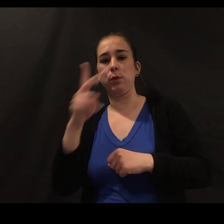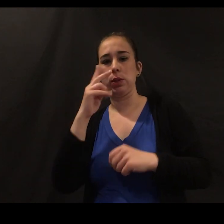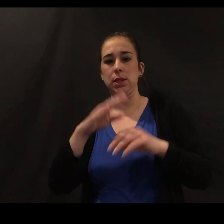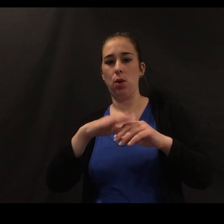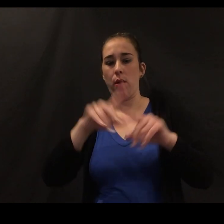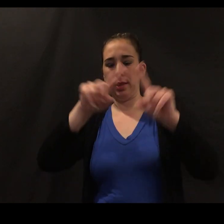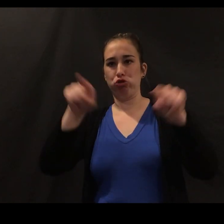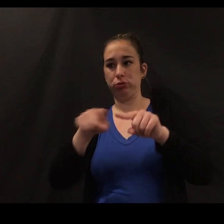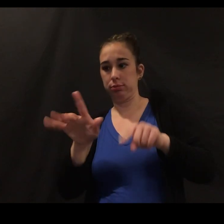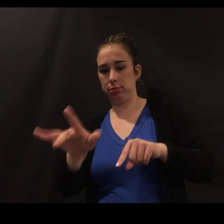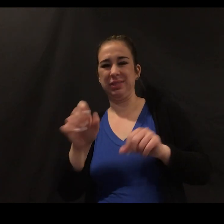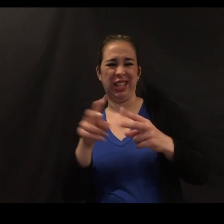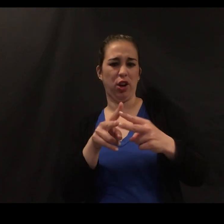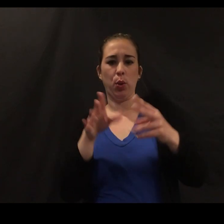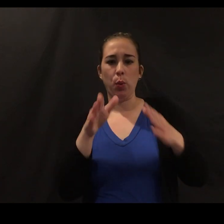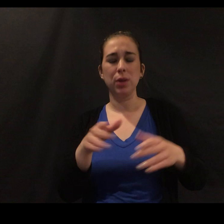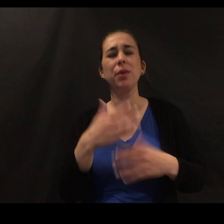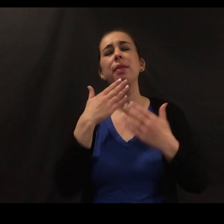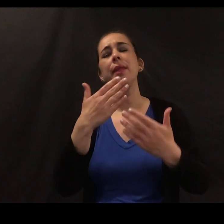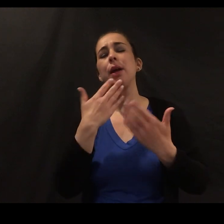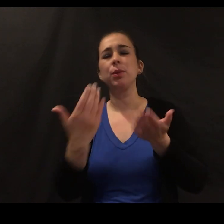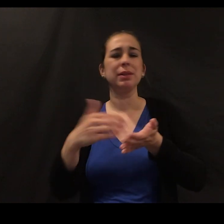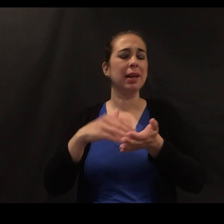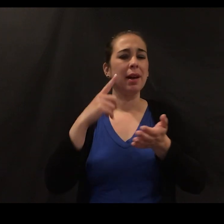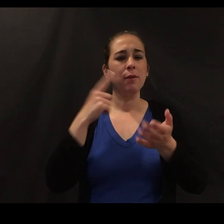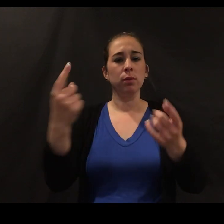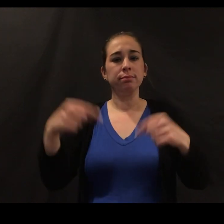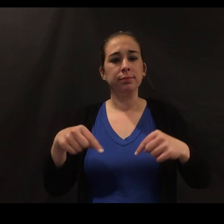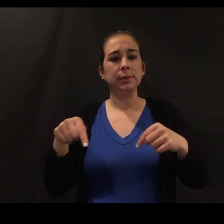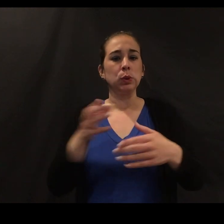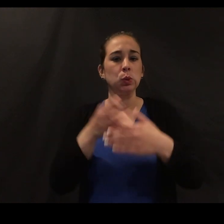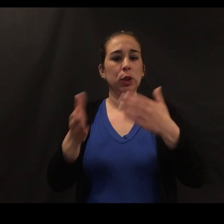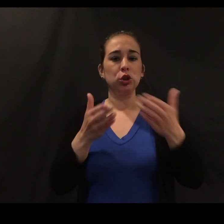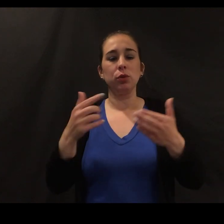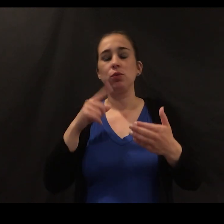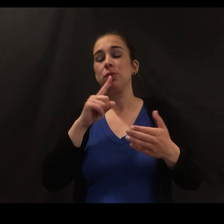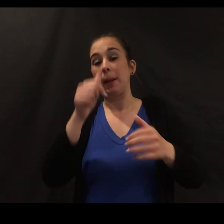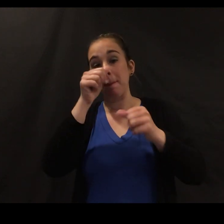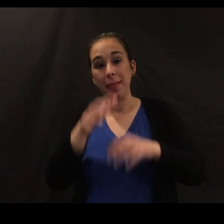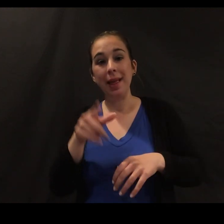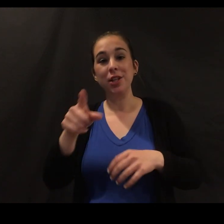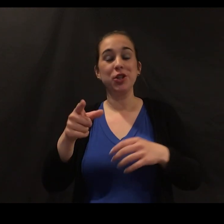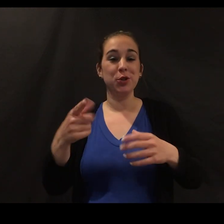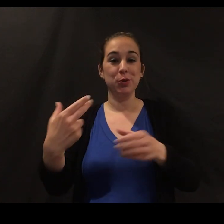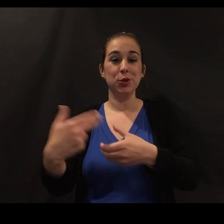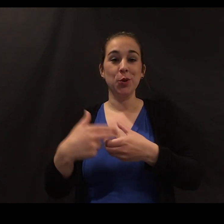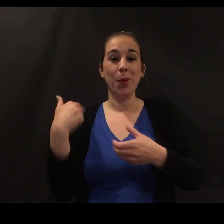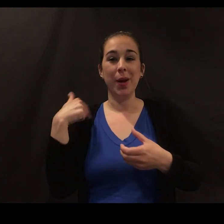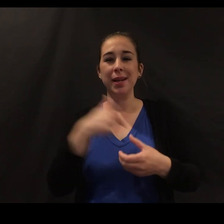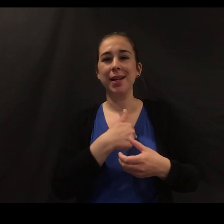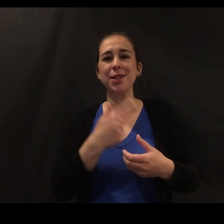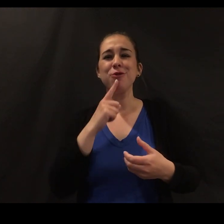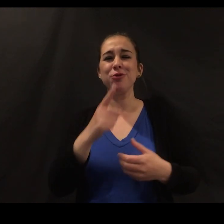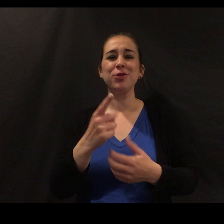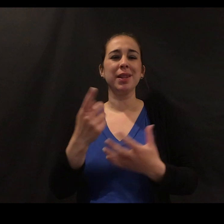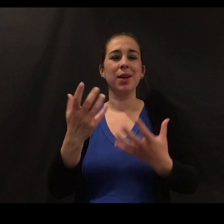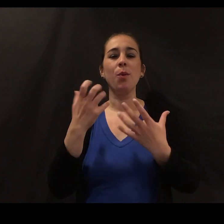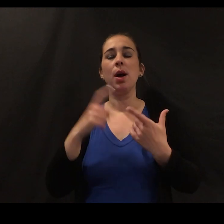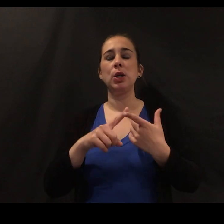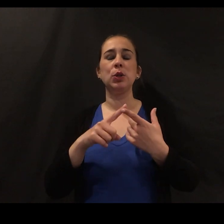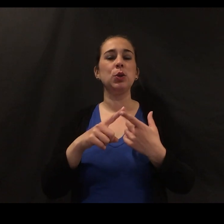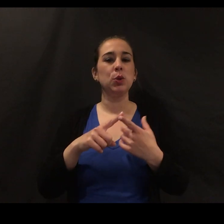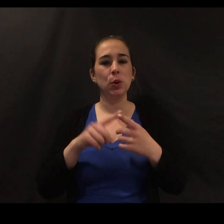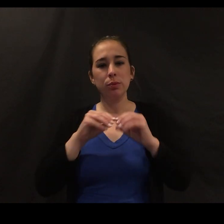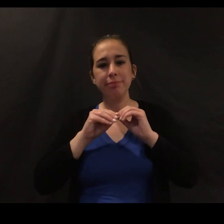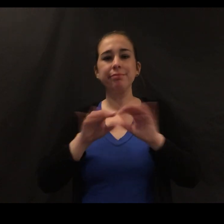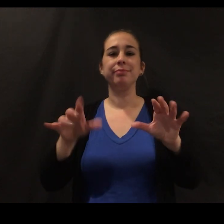Again, we thank you for being a part of this weekend service. We're so blessed that you've been here. And I love to send everyone out in a new week with a blessing